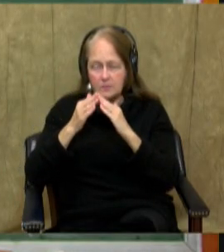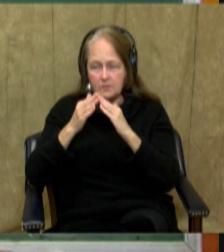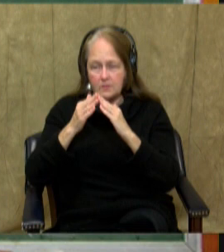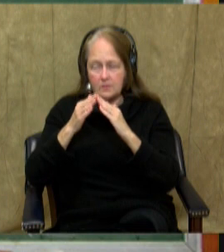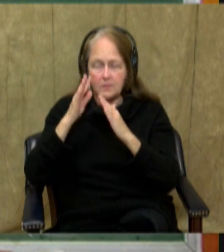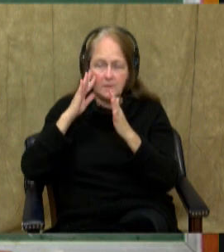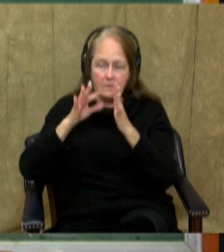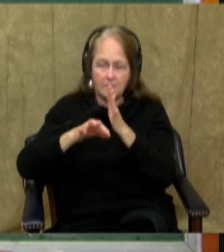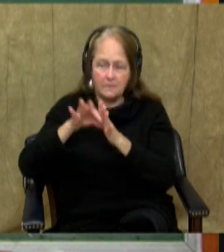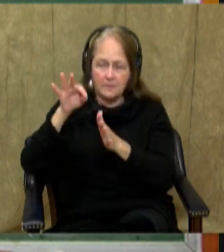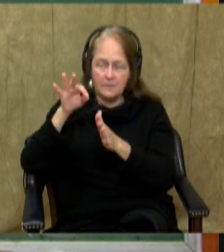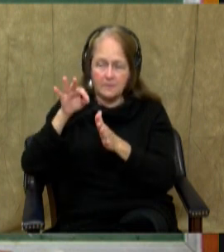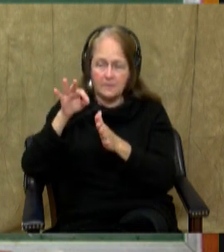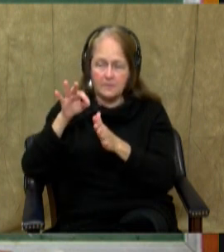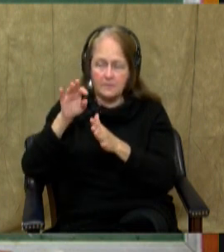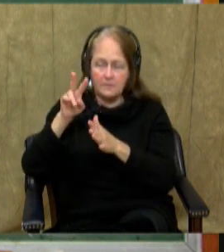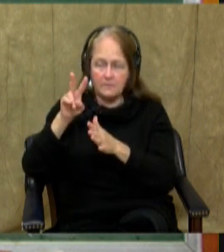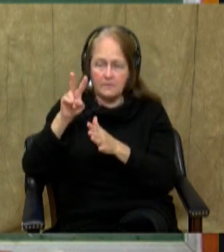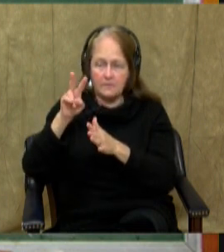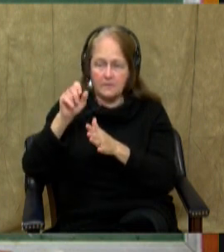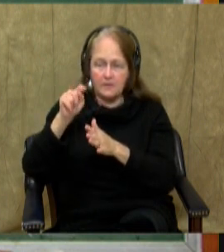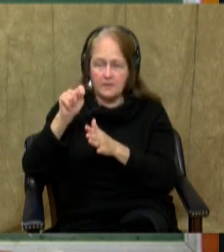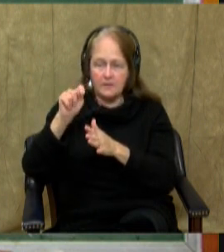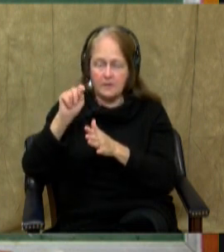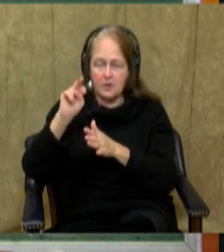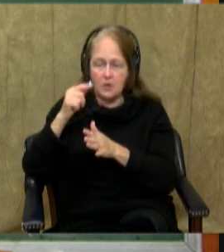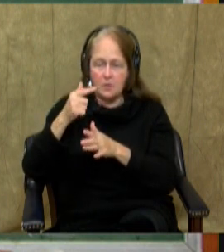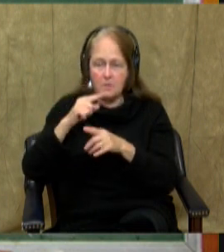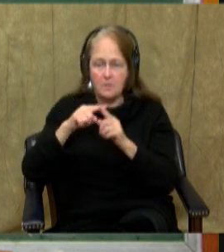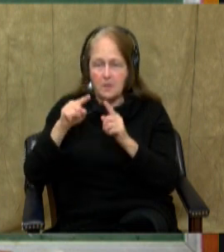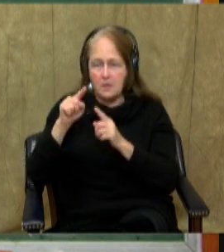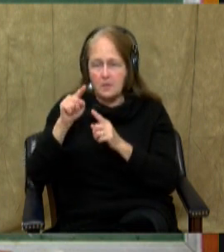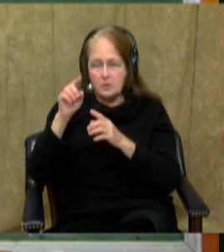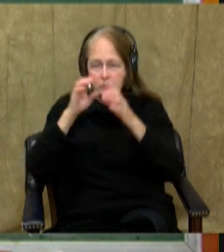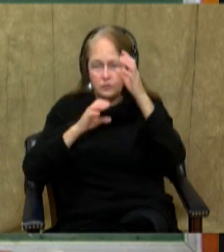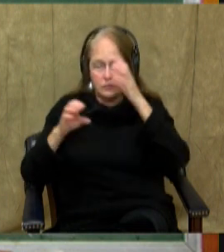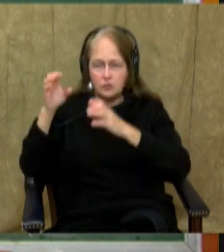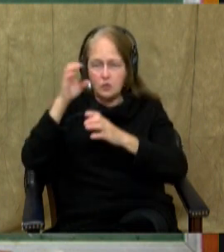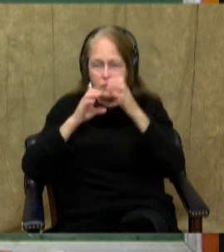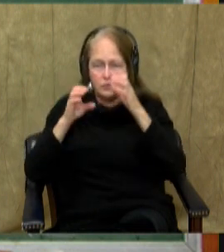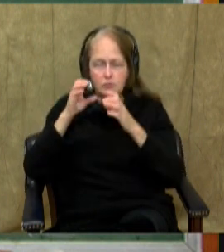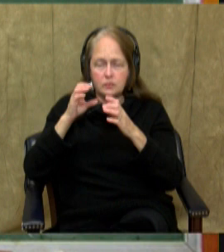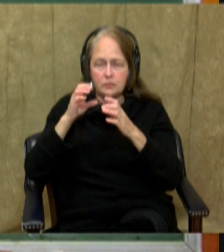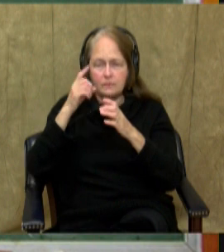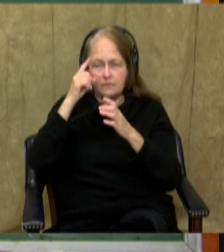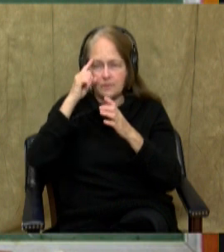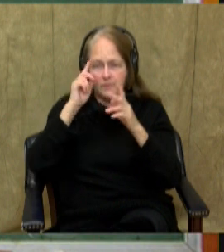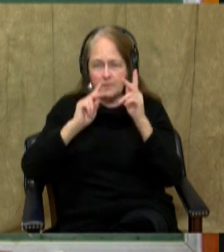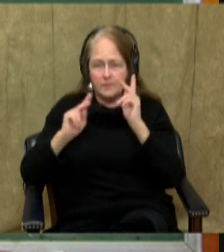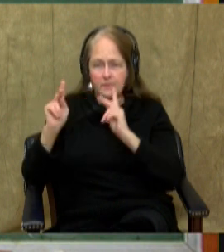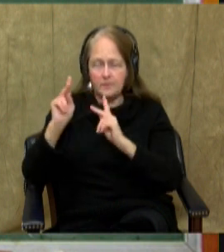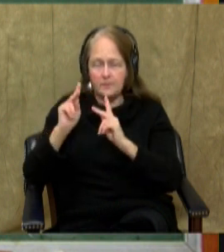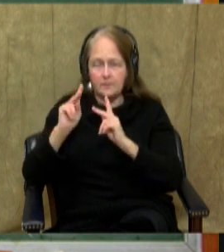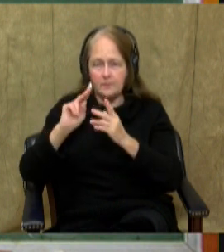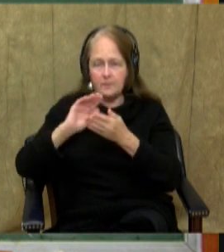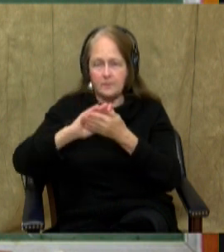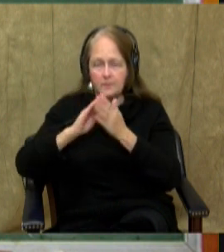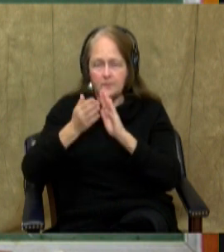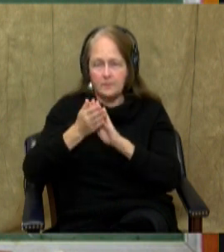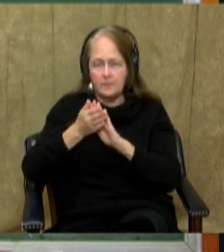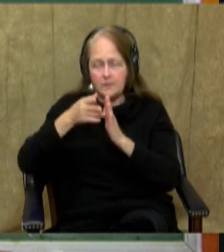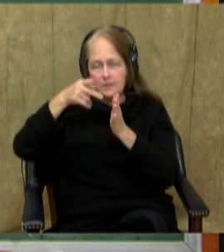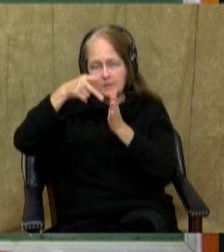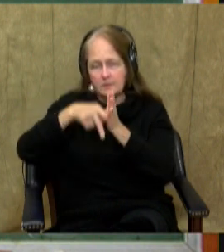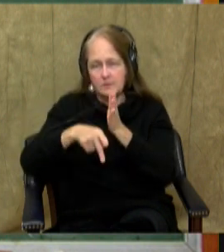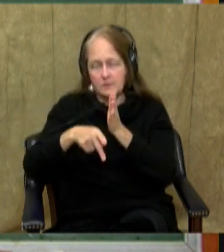expected to find Viet Cong forces in My Lai. Now, their search and destroy mission turned into a